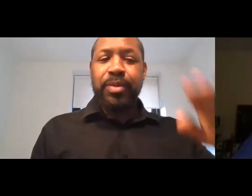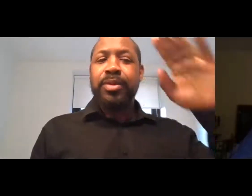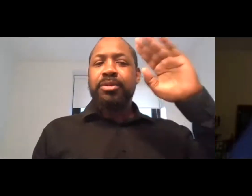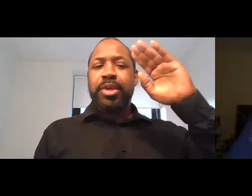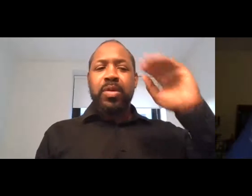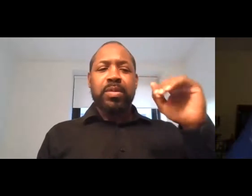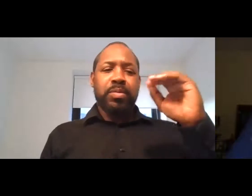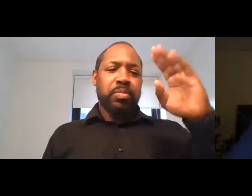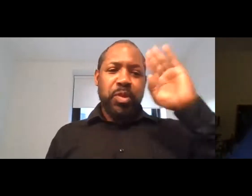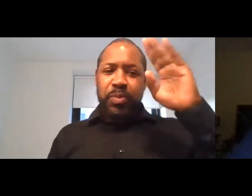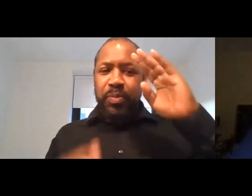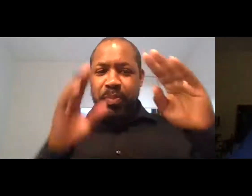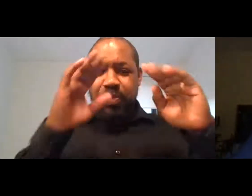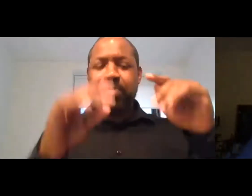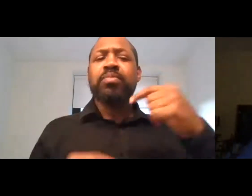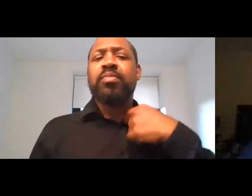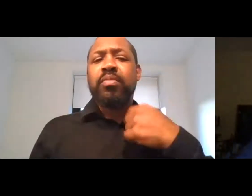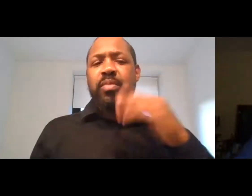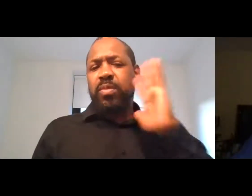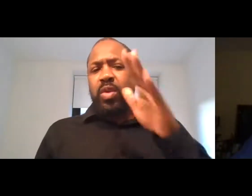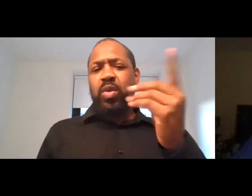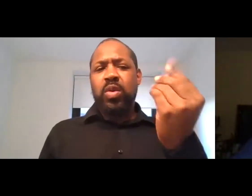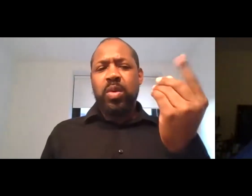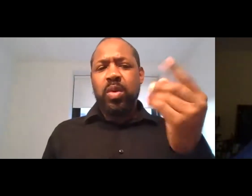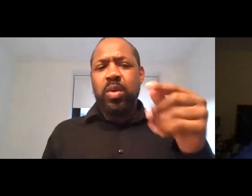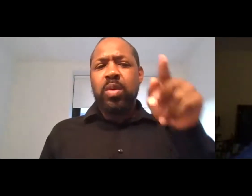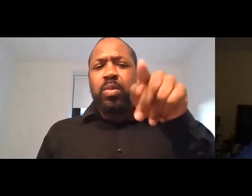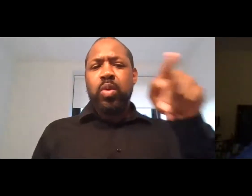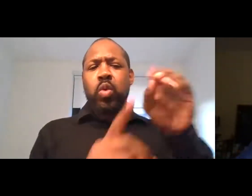Great, thanks, Betsy, for clarifying that. So